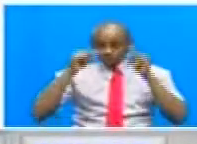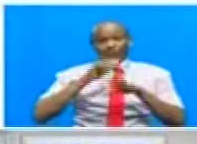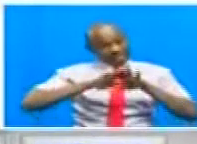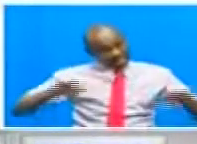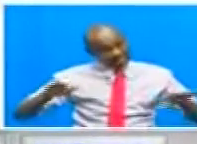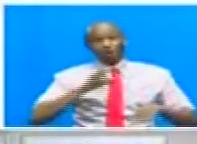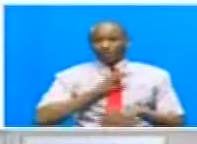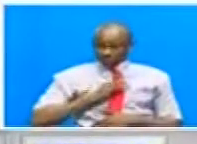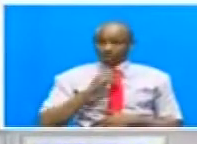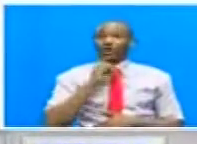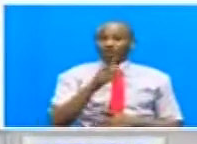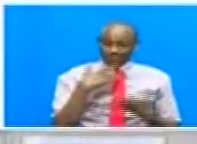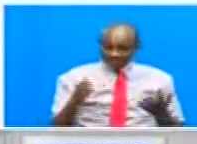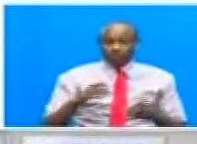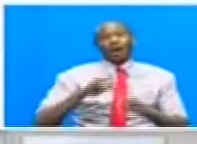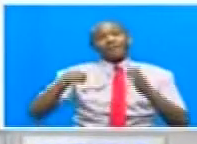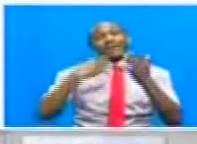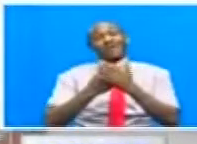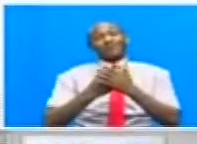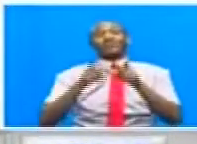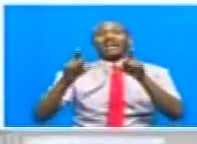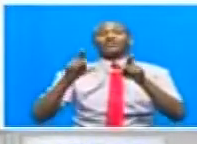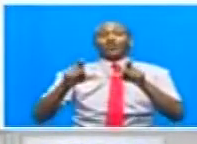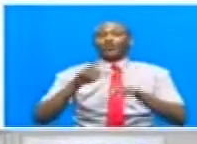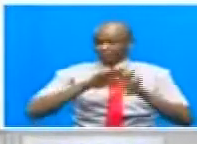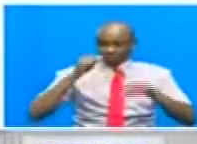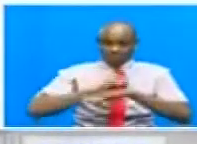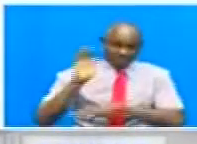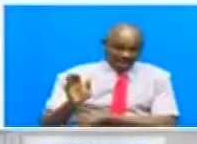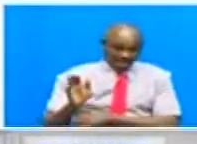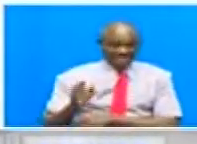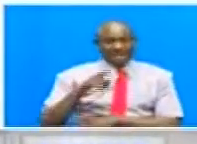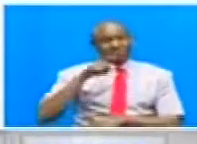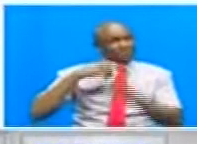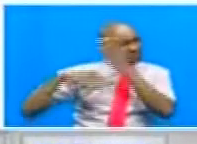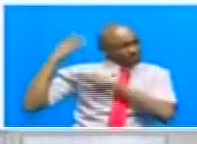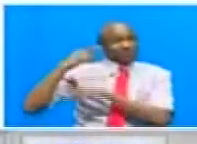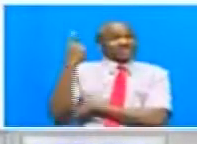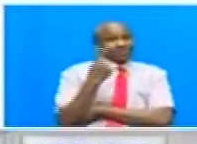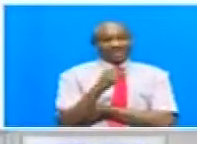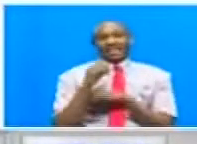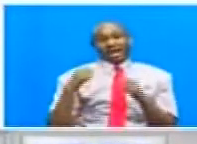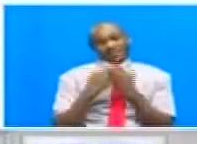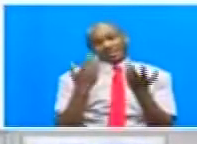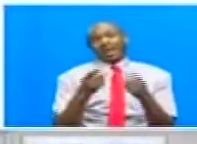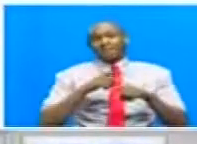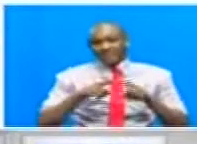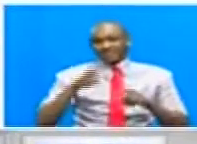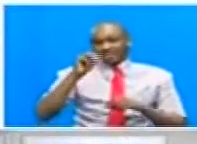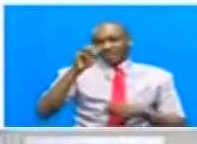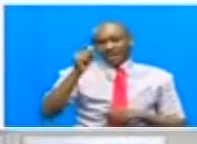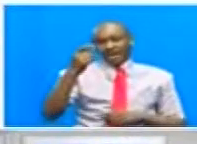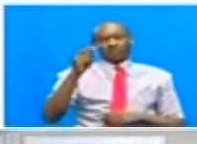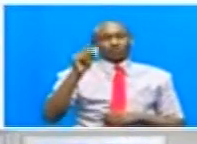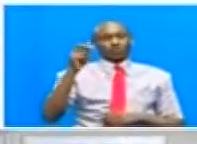Commission and apply for title deeds. That was not the case back in January. In fact, in the Matunga report of